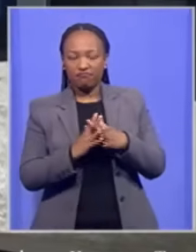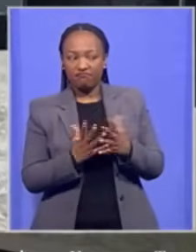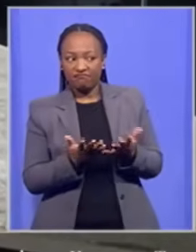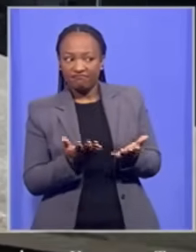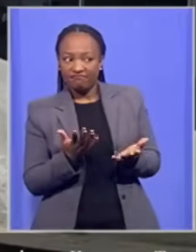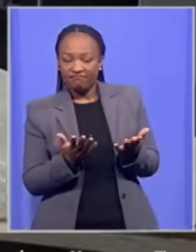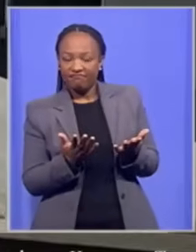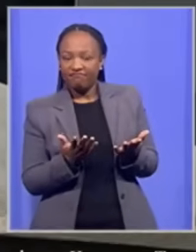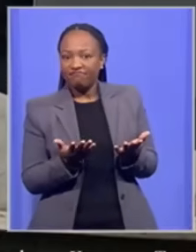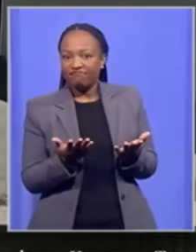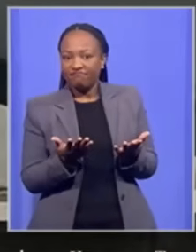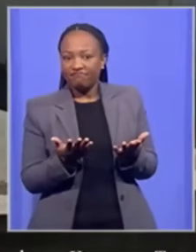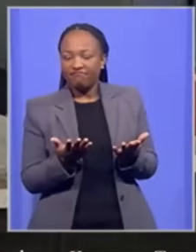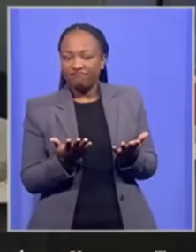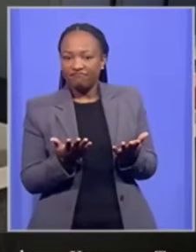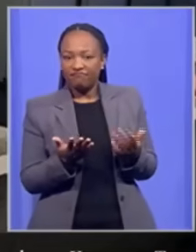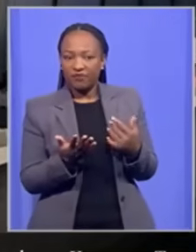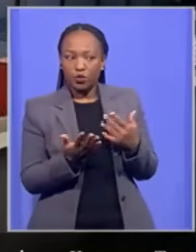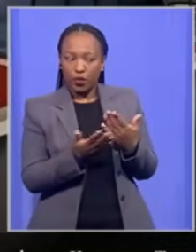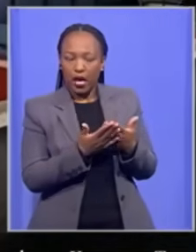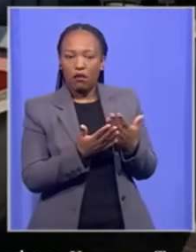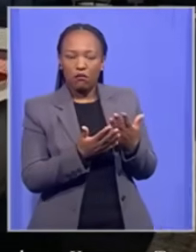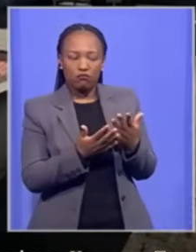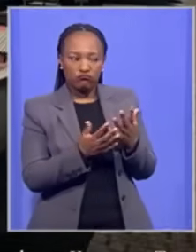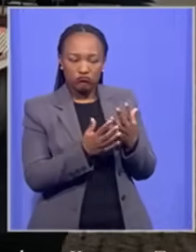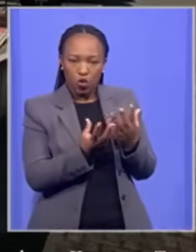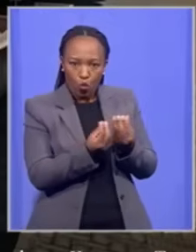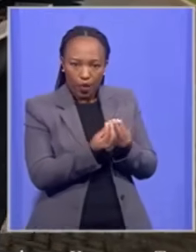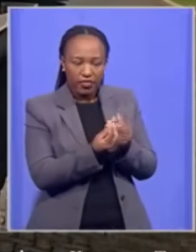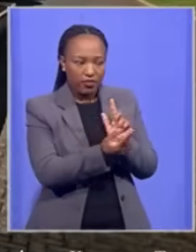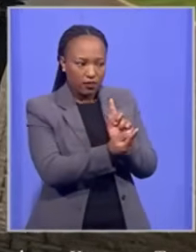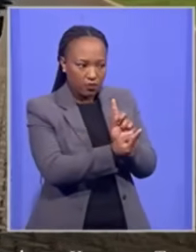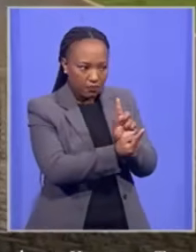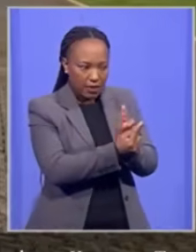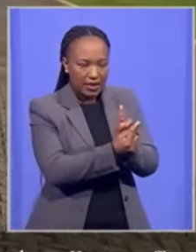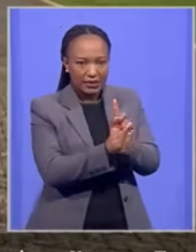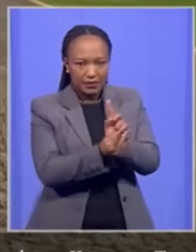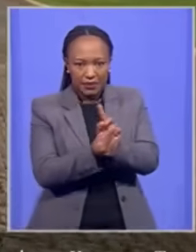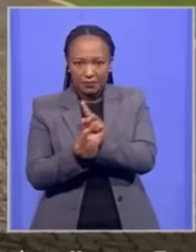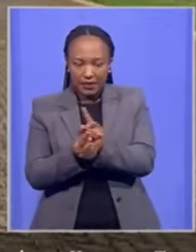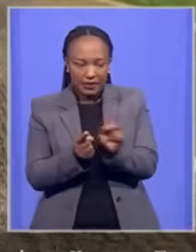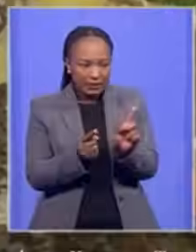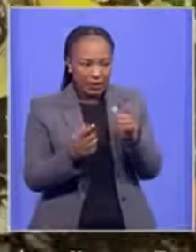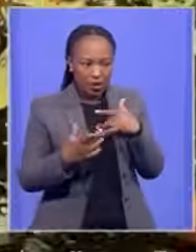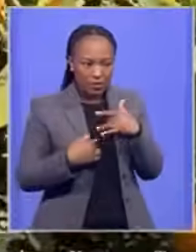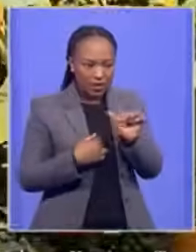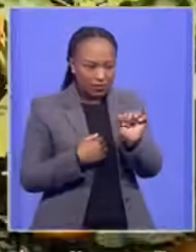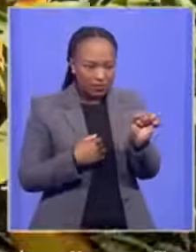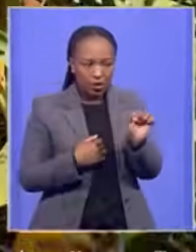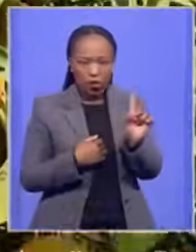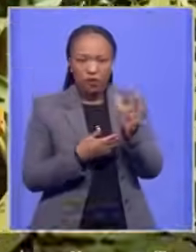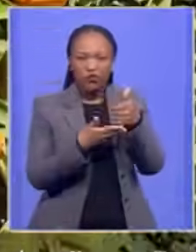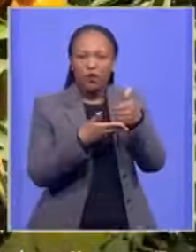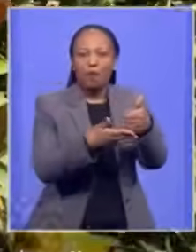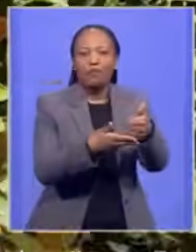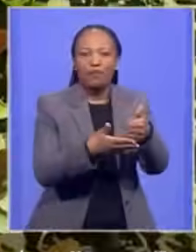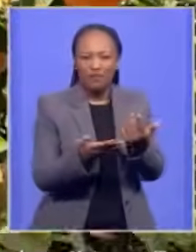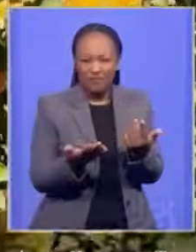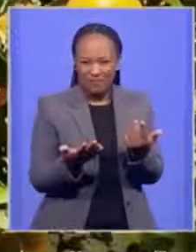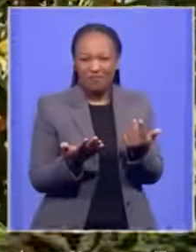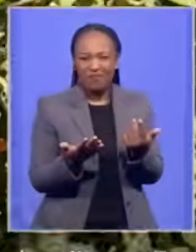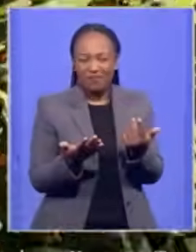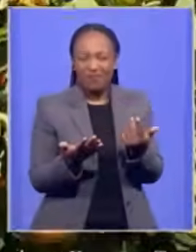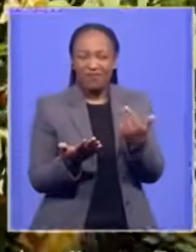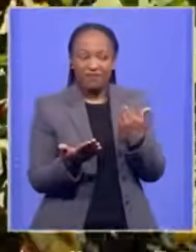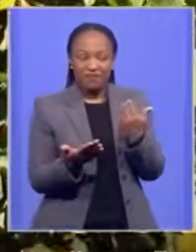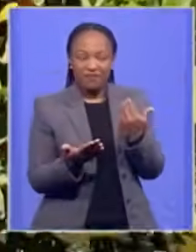gore re kgone go tsena re gausi le bona re kgone go checka gore a na re ka ba thuša jwang so ke ka fao re kgone go tsea dipelaelo gale